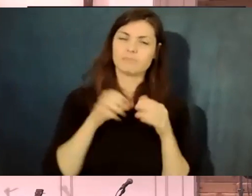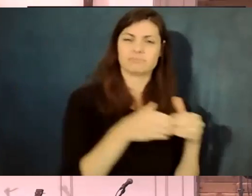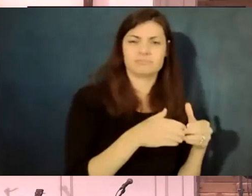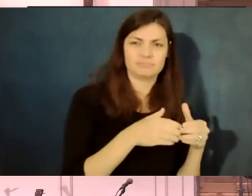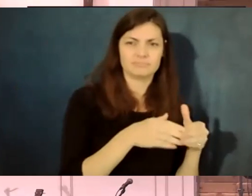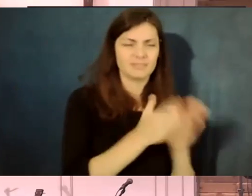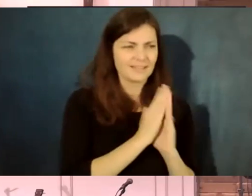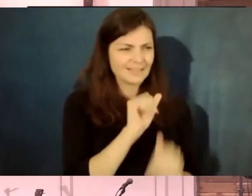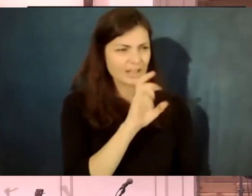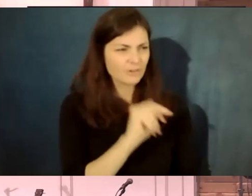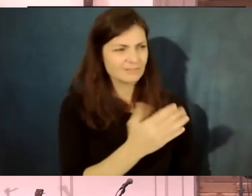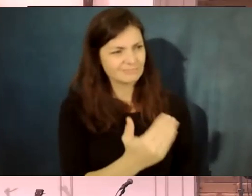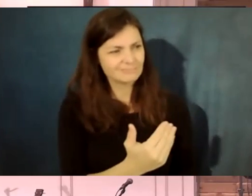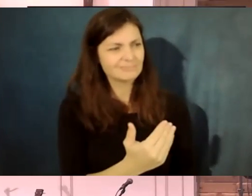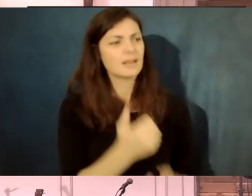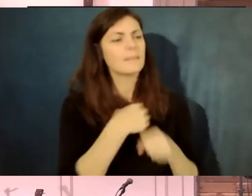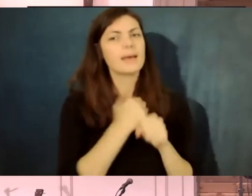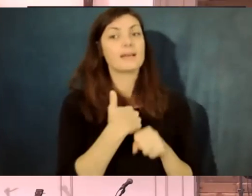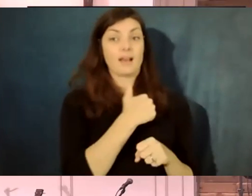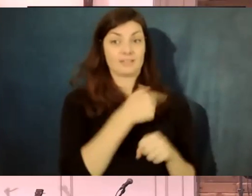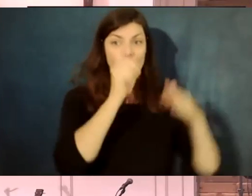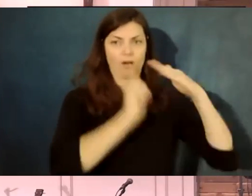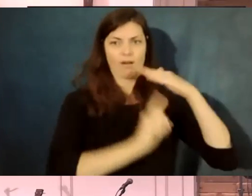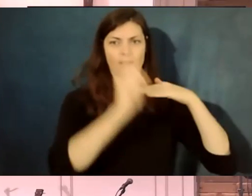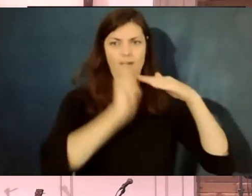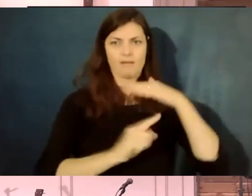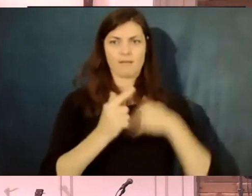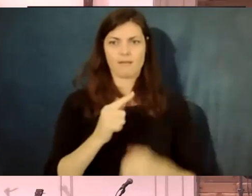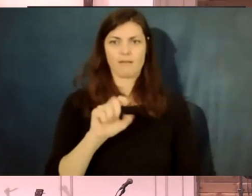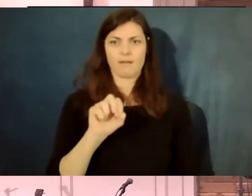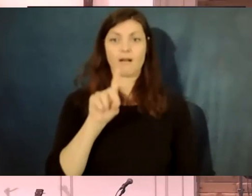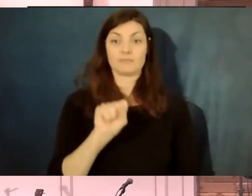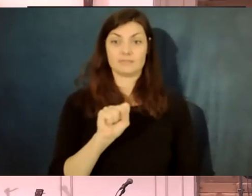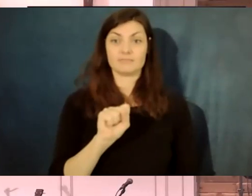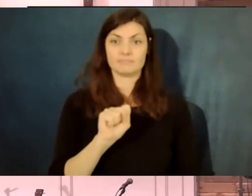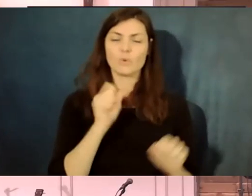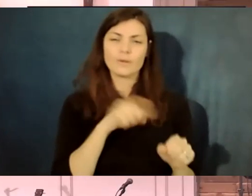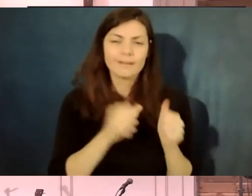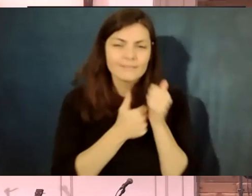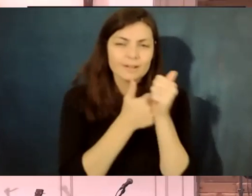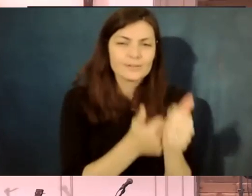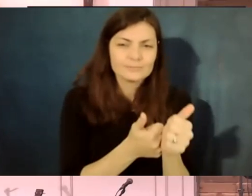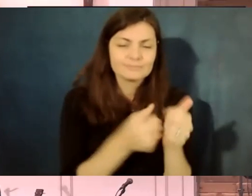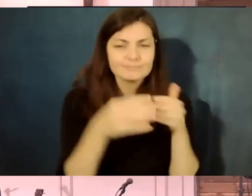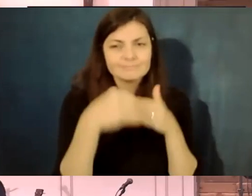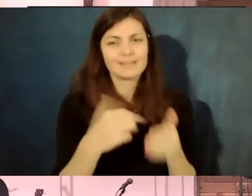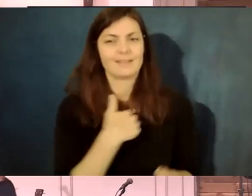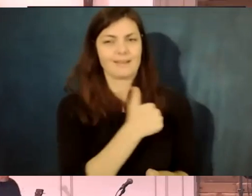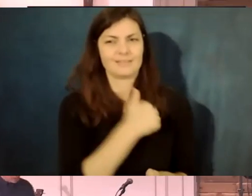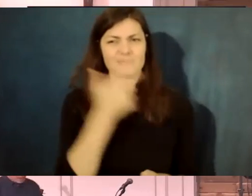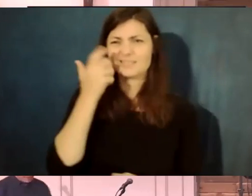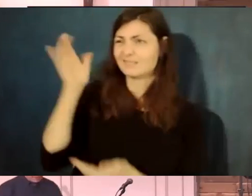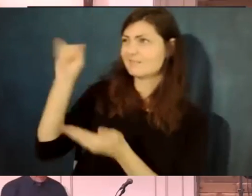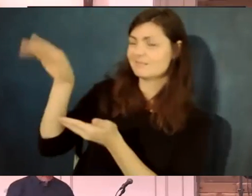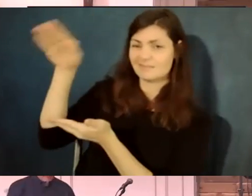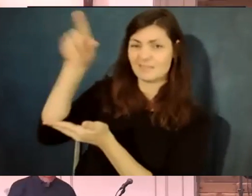come, make us gods that shall go before us. For as for this Moses, the man who brought